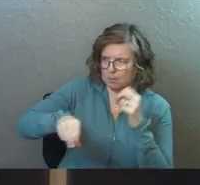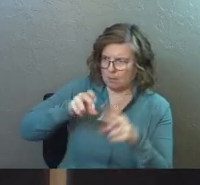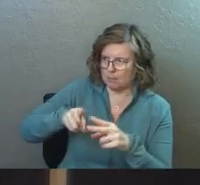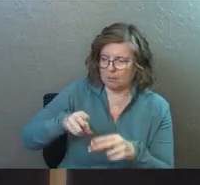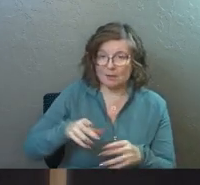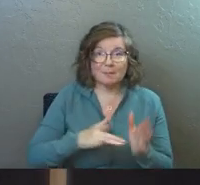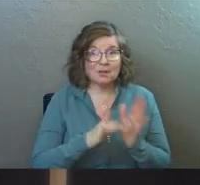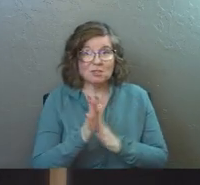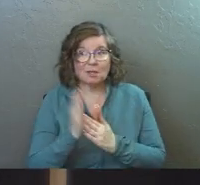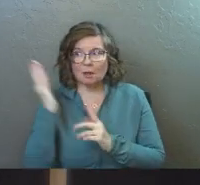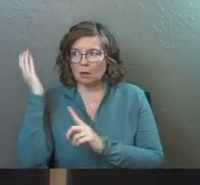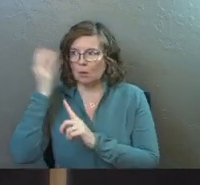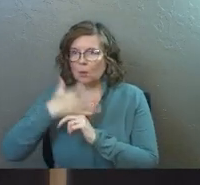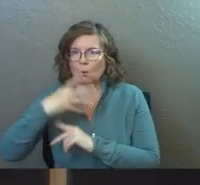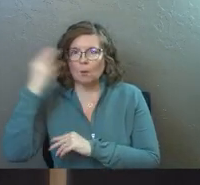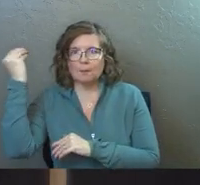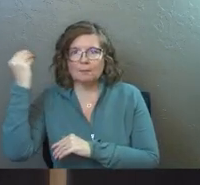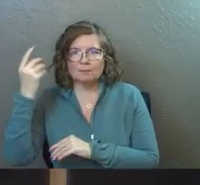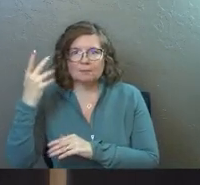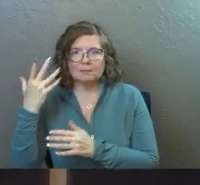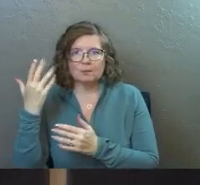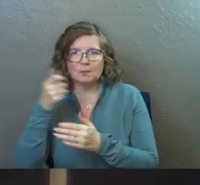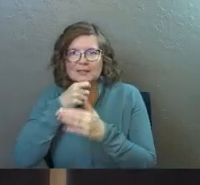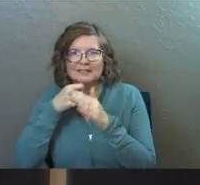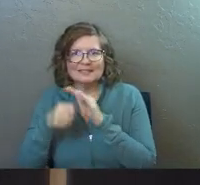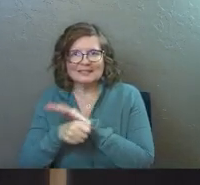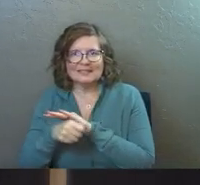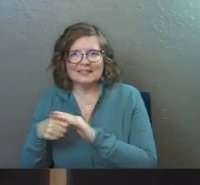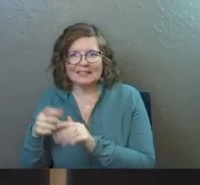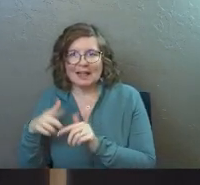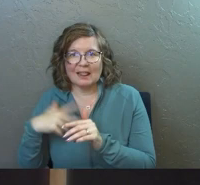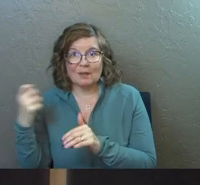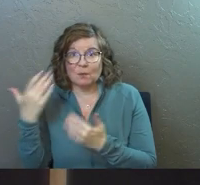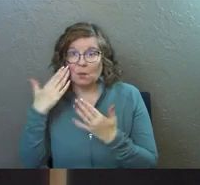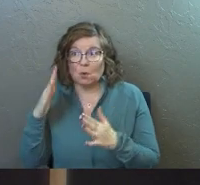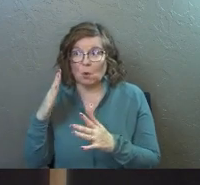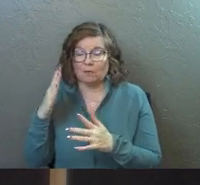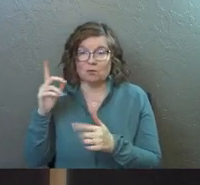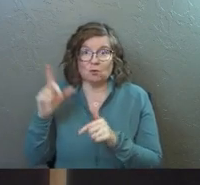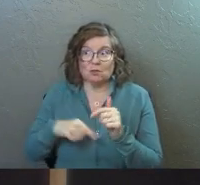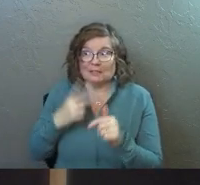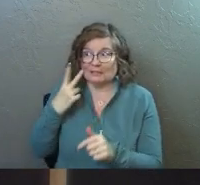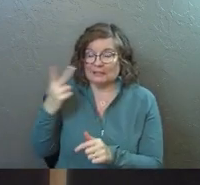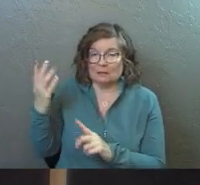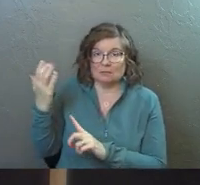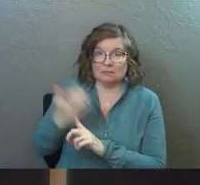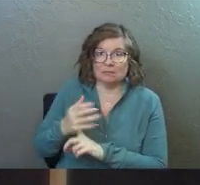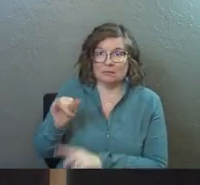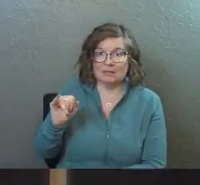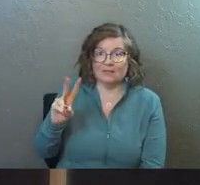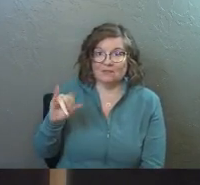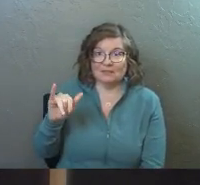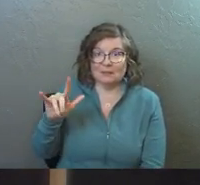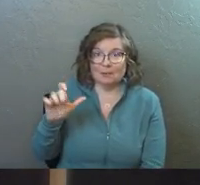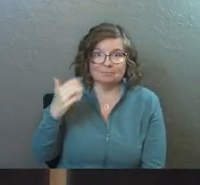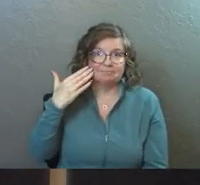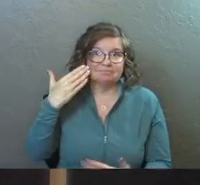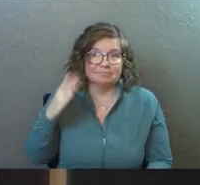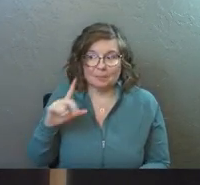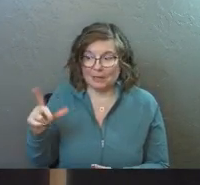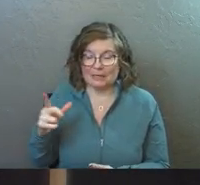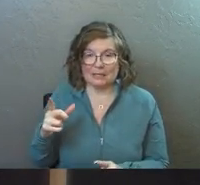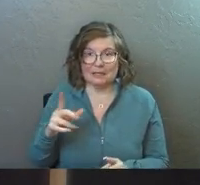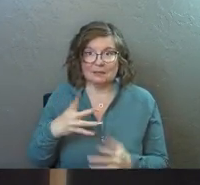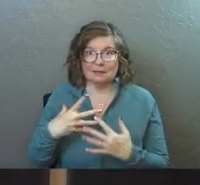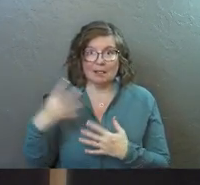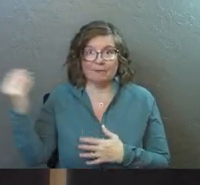them and left the temple. We don't know if he got invisibility powers in that moment or what, but he